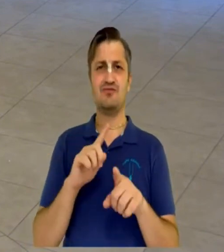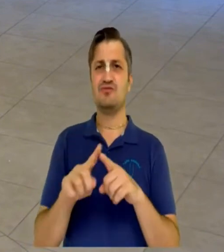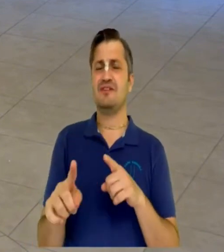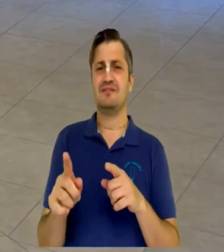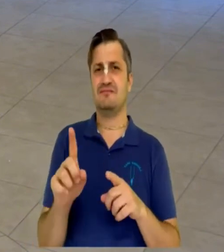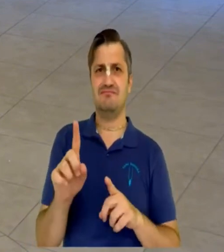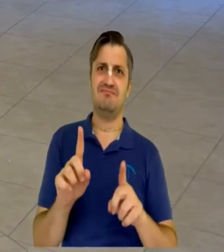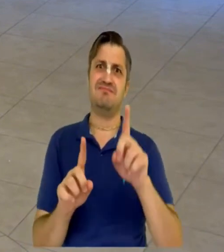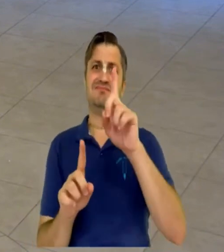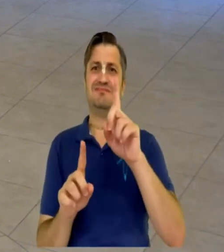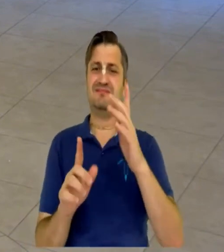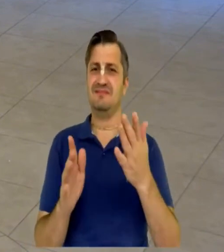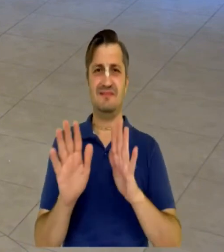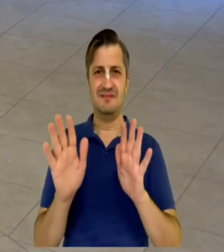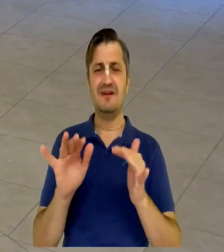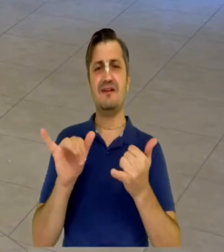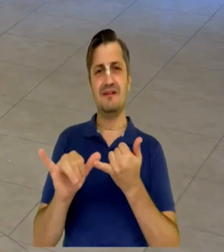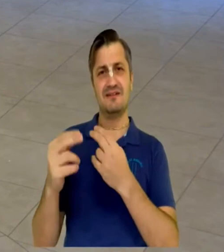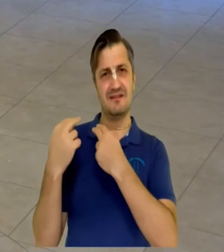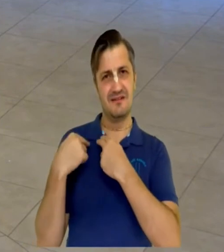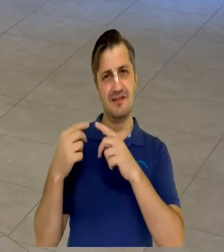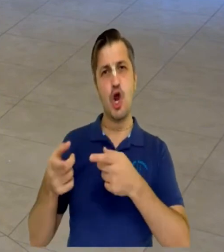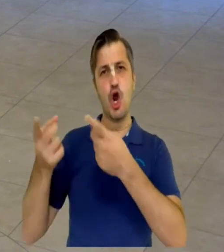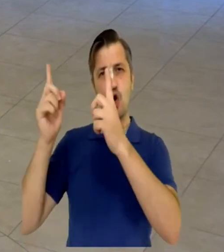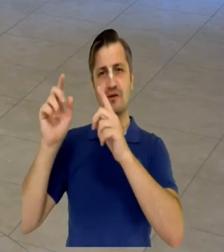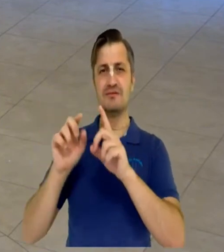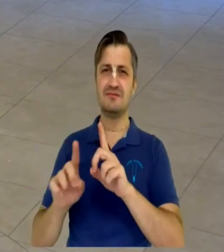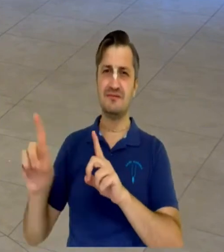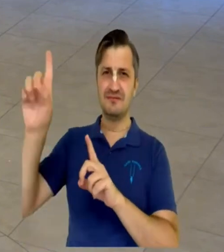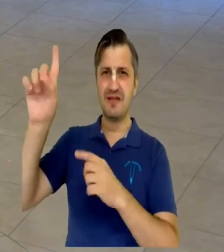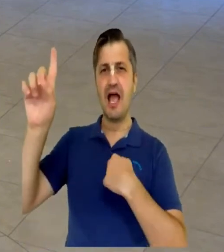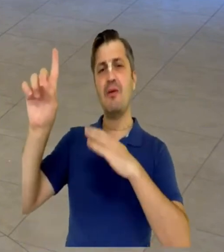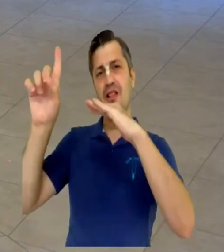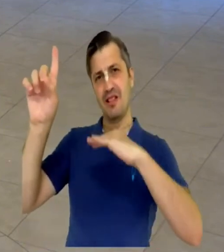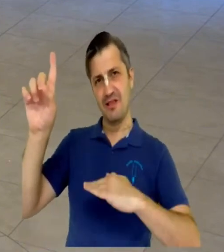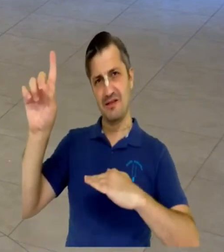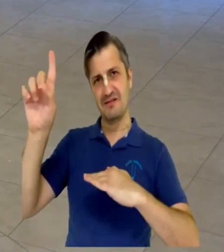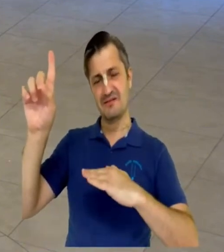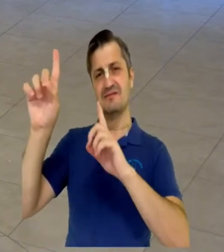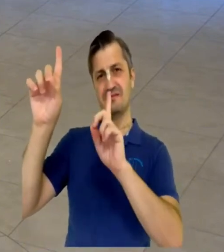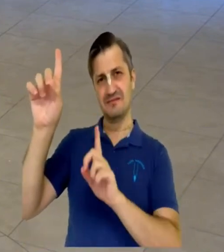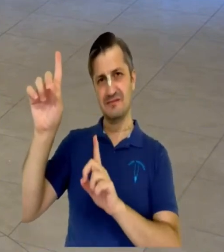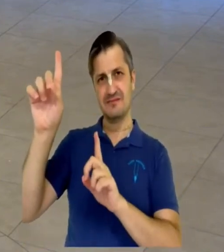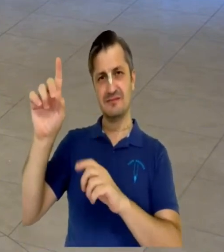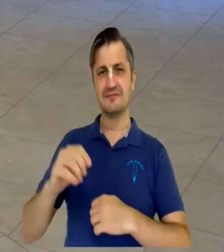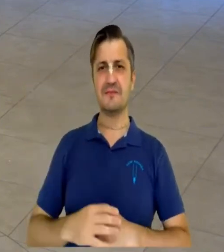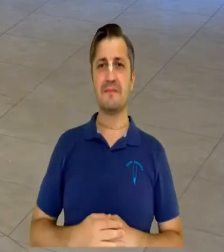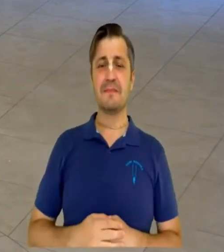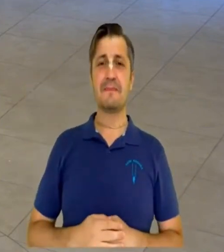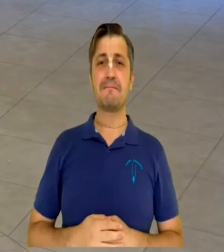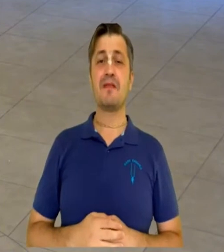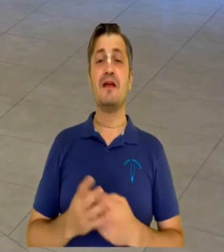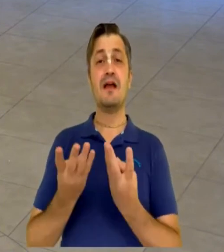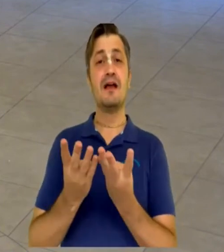end here, and I would just want to ask for a couple of questions and comments, so we give some time to maybe discuss some more points.